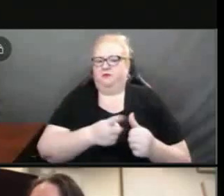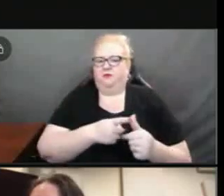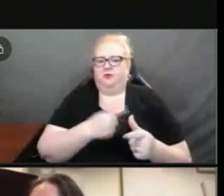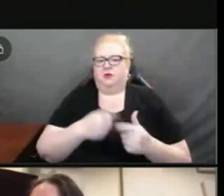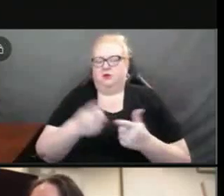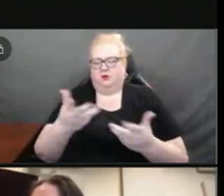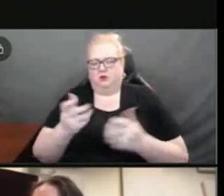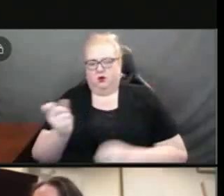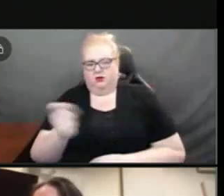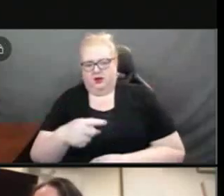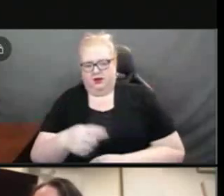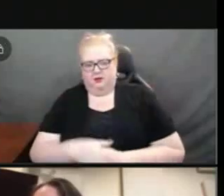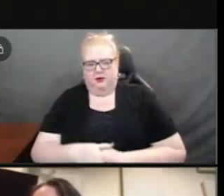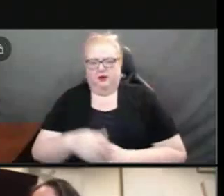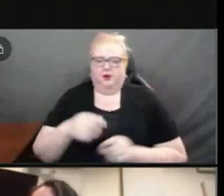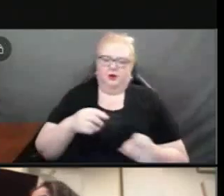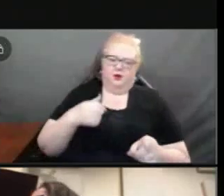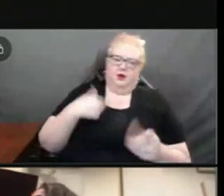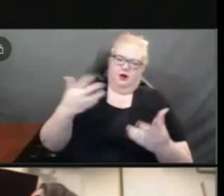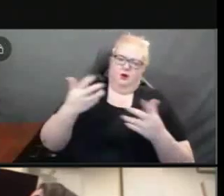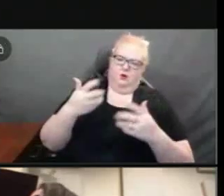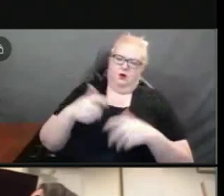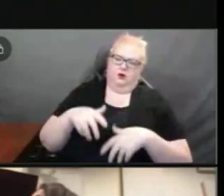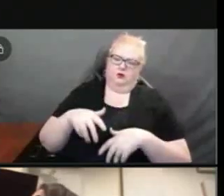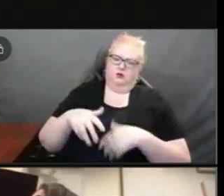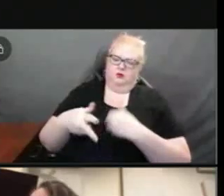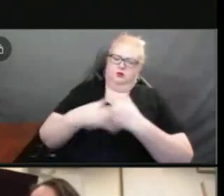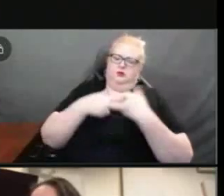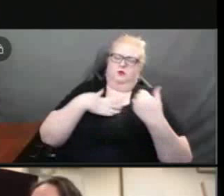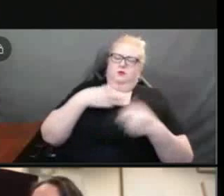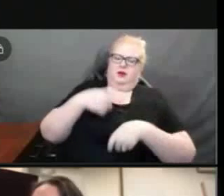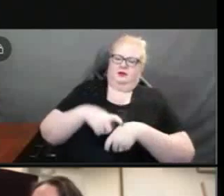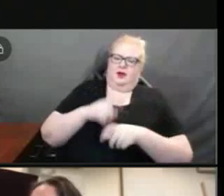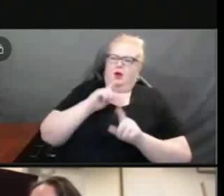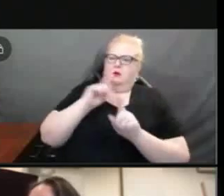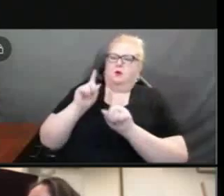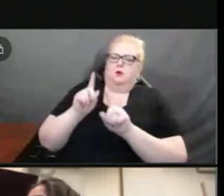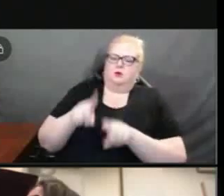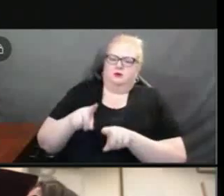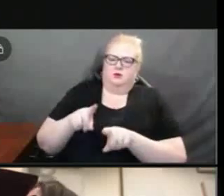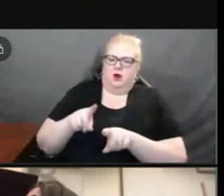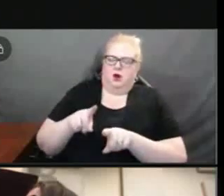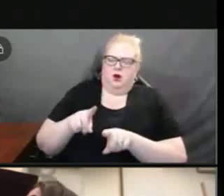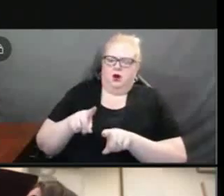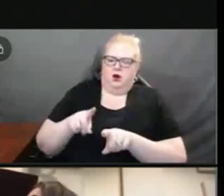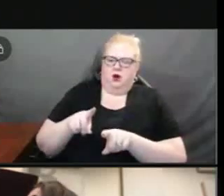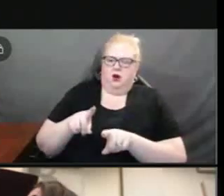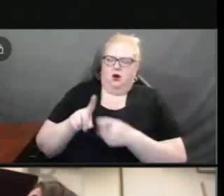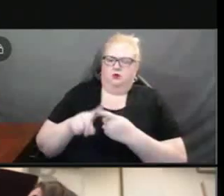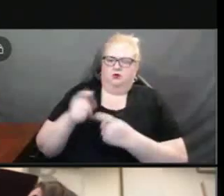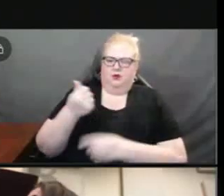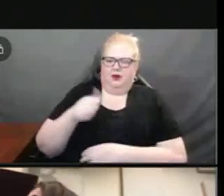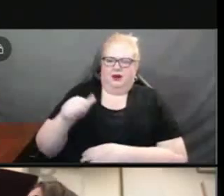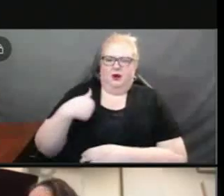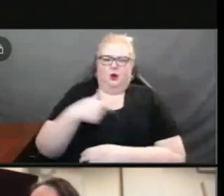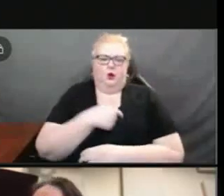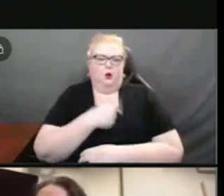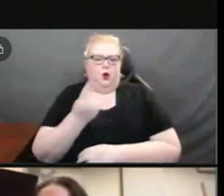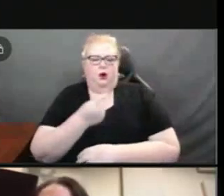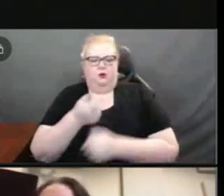question? I just would like to reserve my time just to respond to any Well, we go in. I needed to. We go in